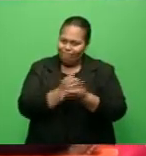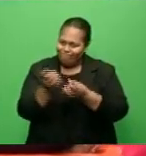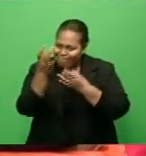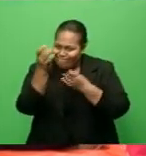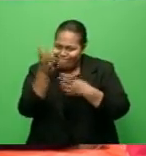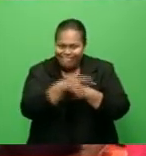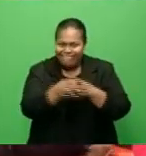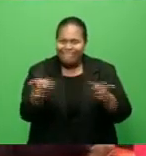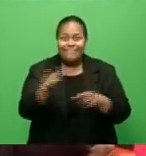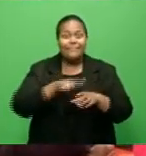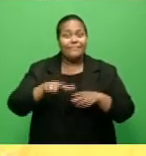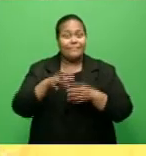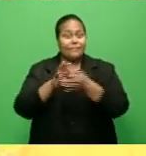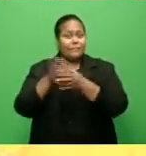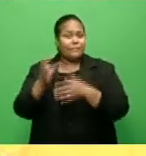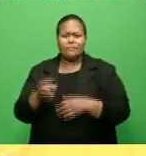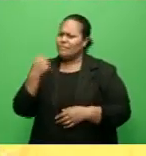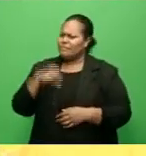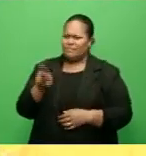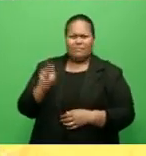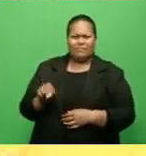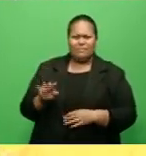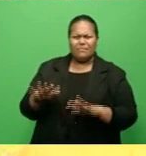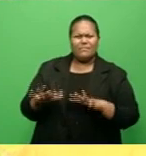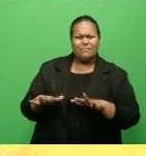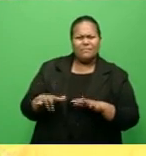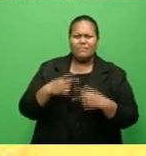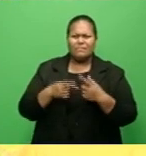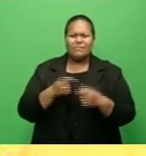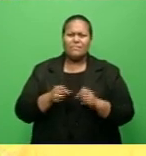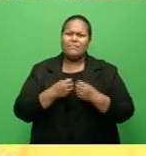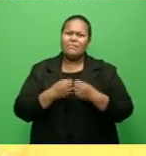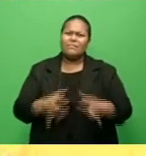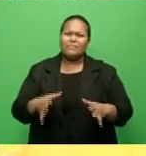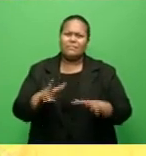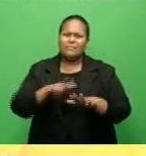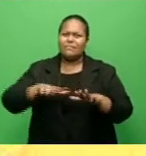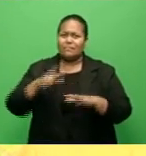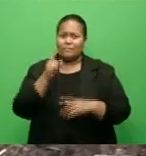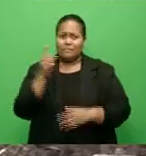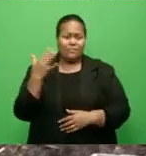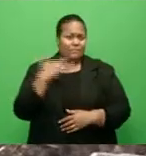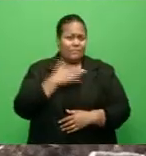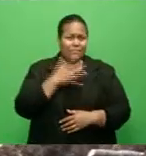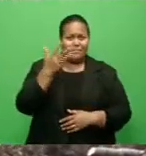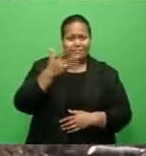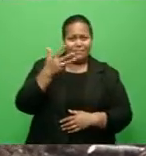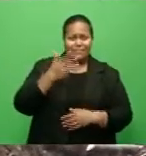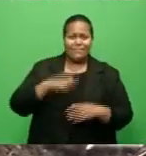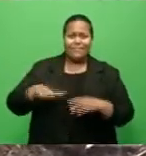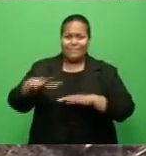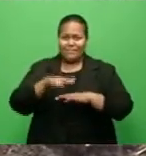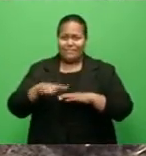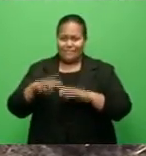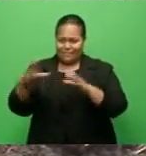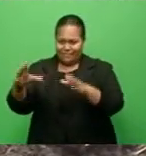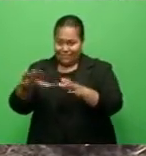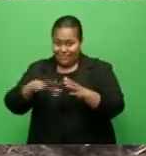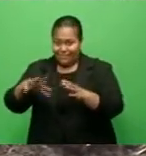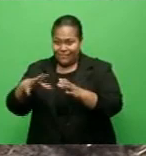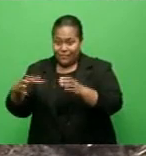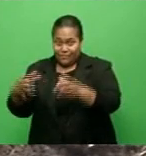they do not need to fear about losing their land. A total of 119 land parcels with a total area of